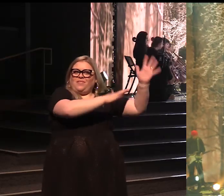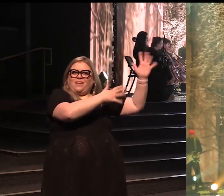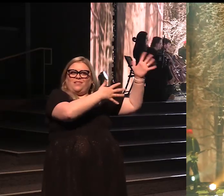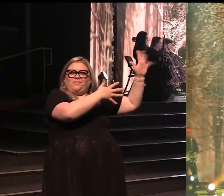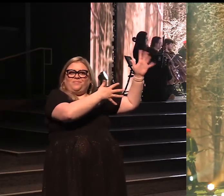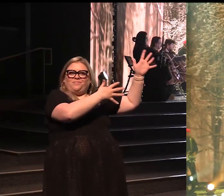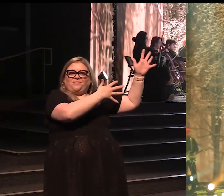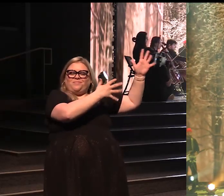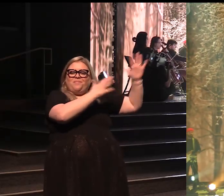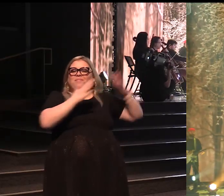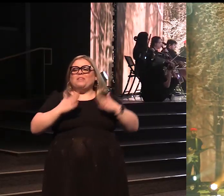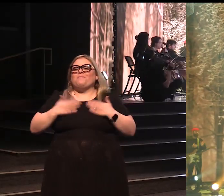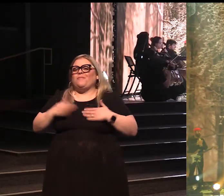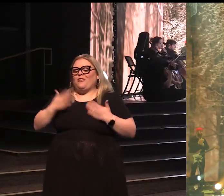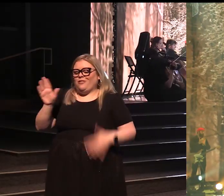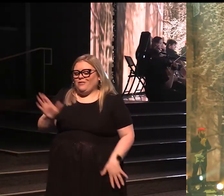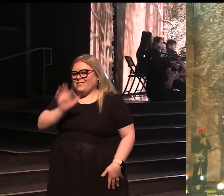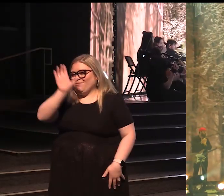Merry